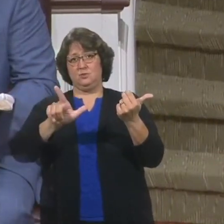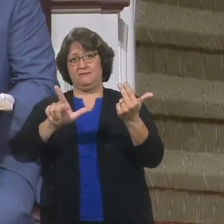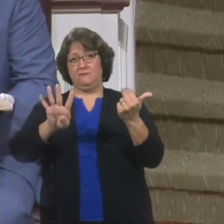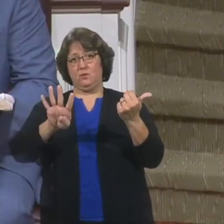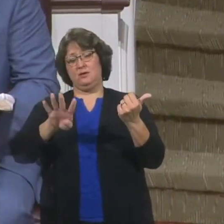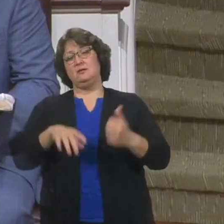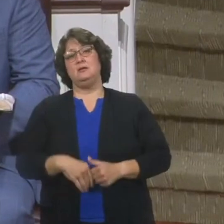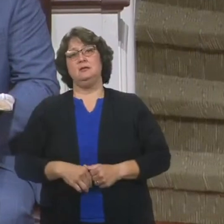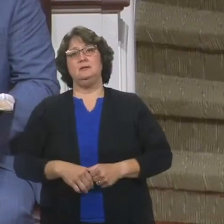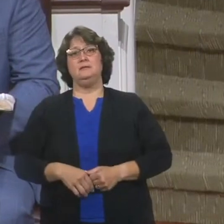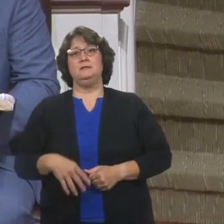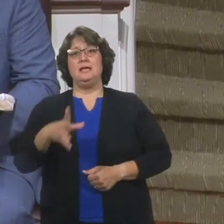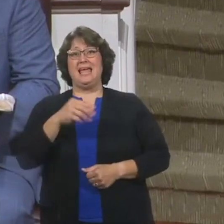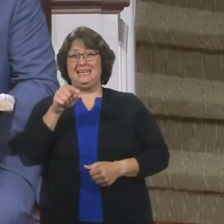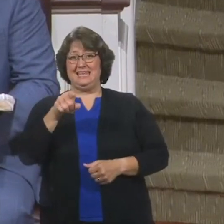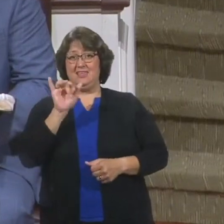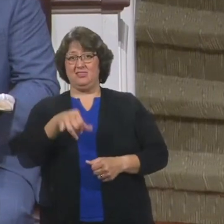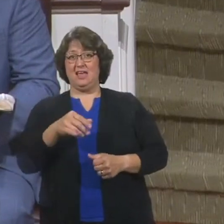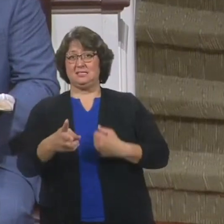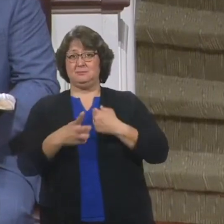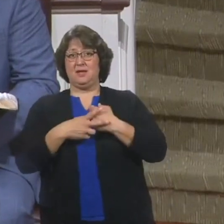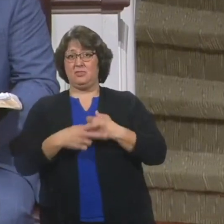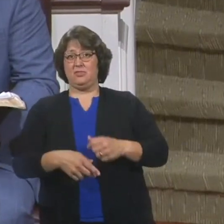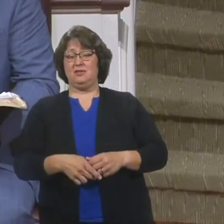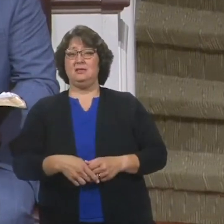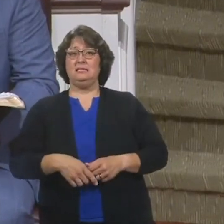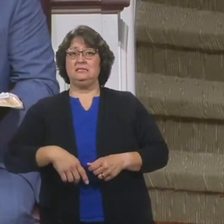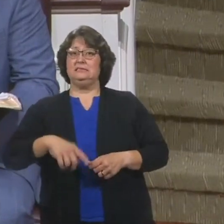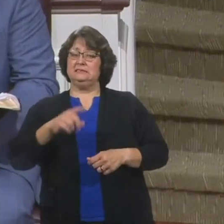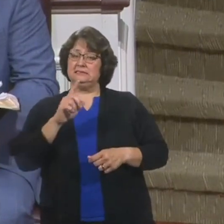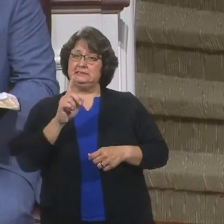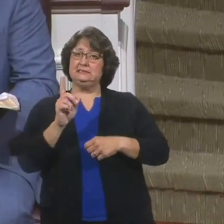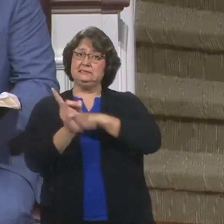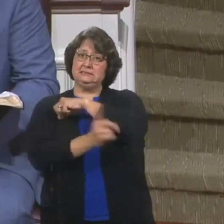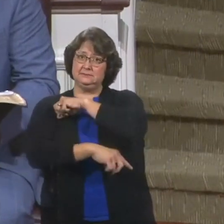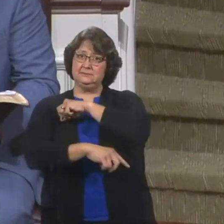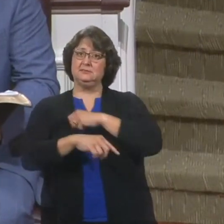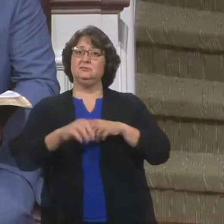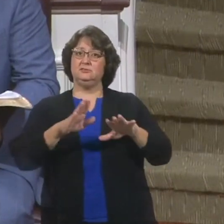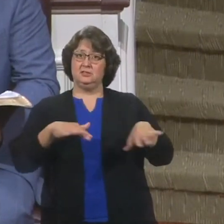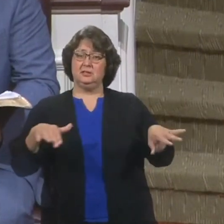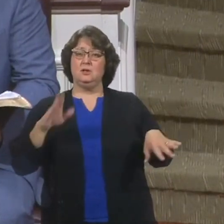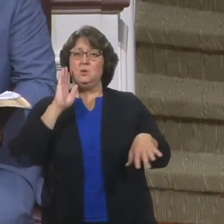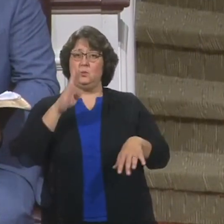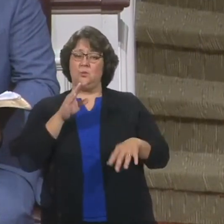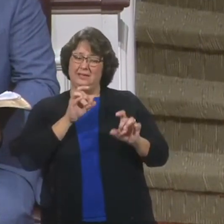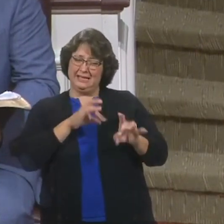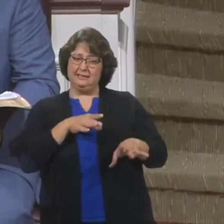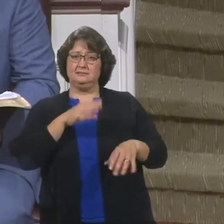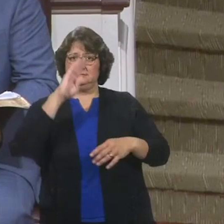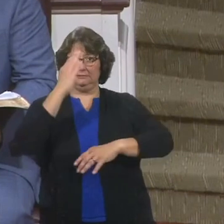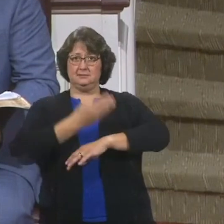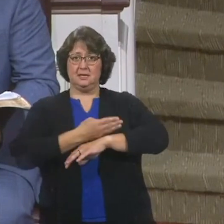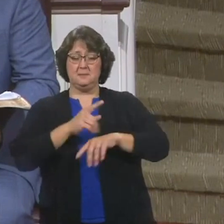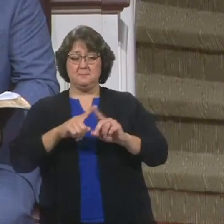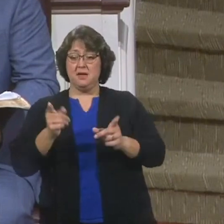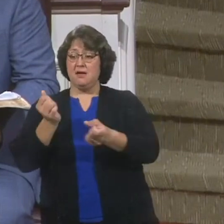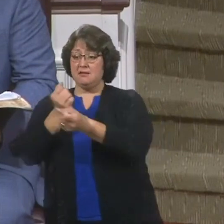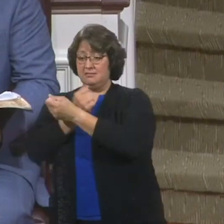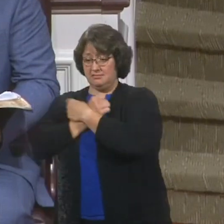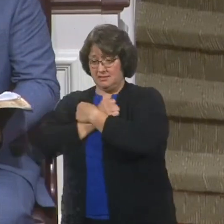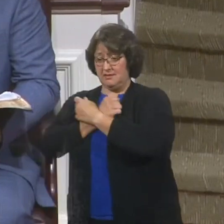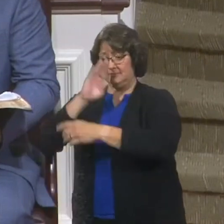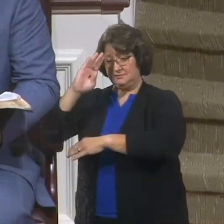The Bible says, he that spareth his rod, or spareth disciplining his child, hateth his son. But he that loveth